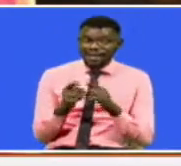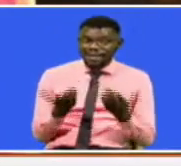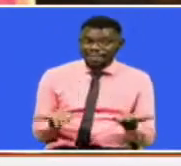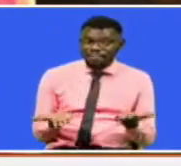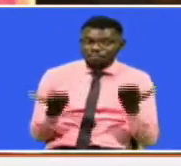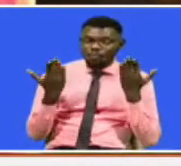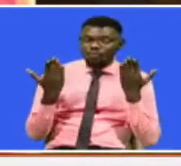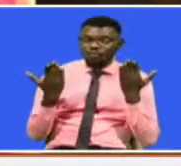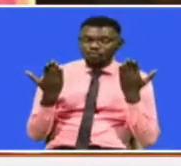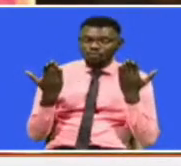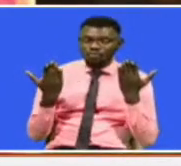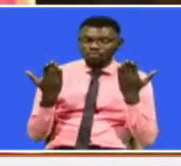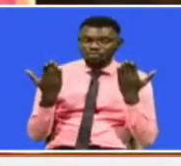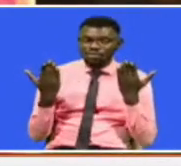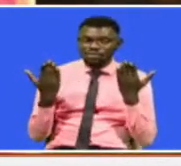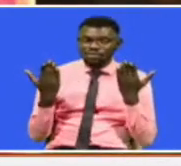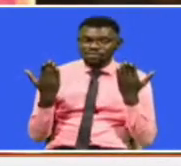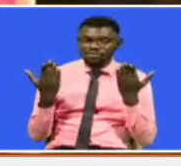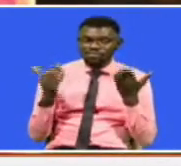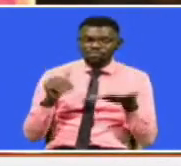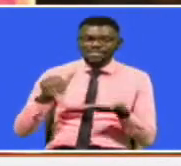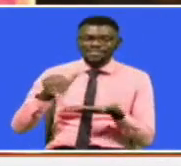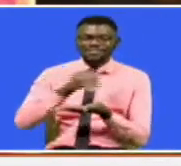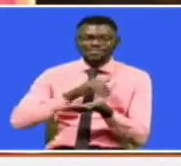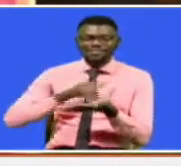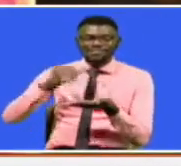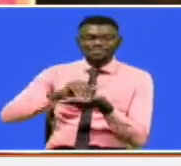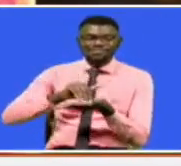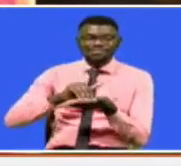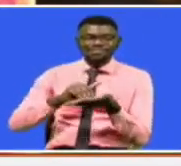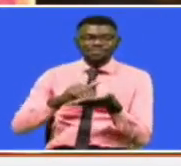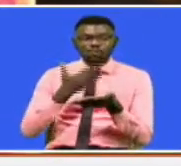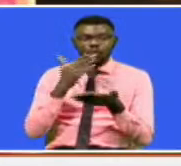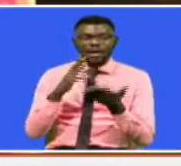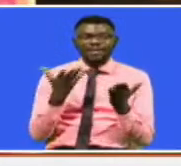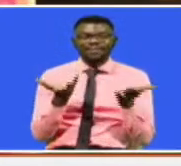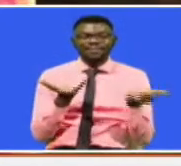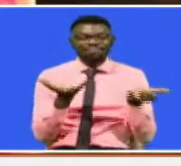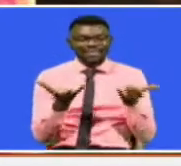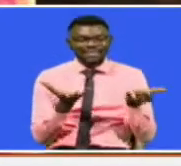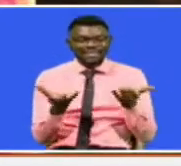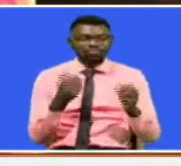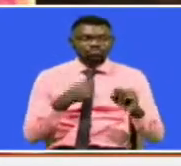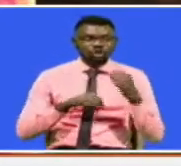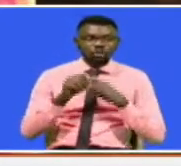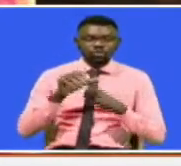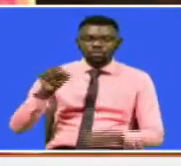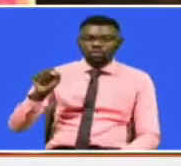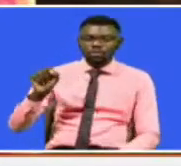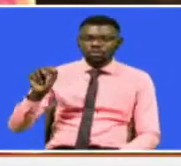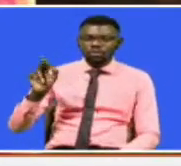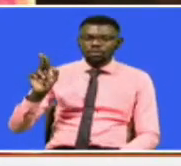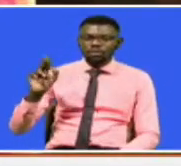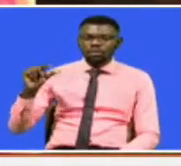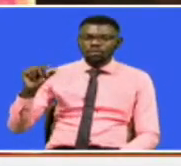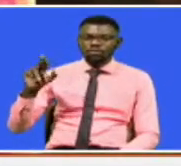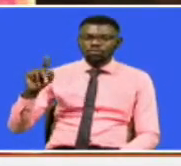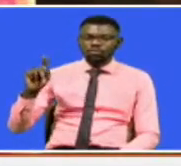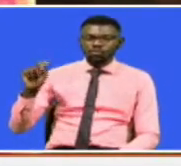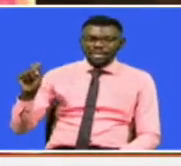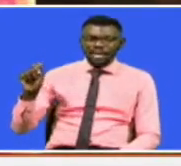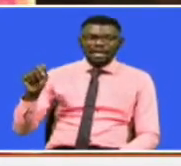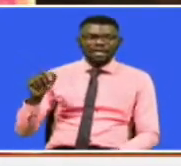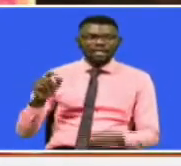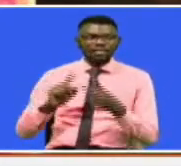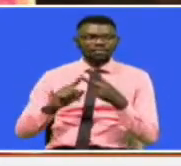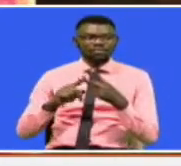Improve the centers so that there is better commercial activity. If you go to Suguta or Tangul Bay